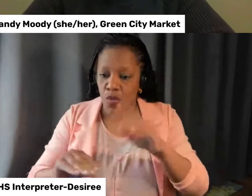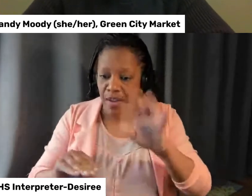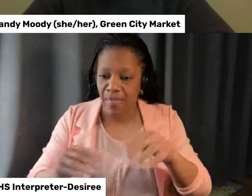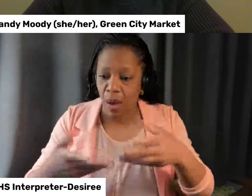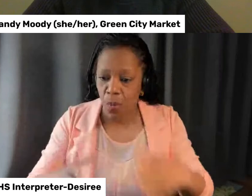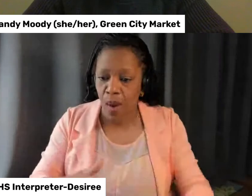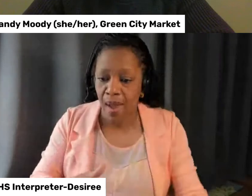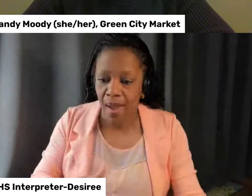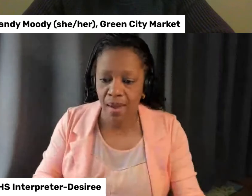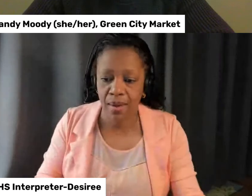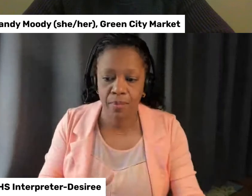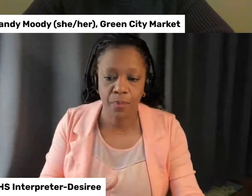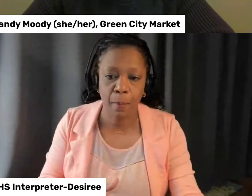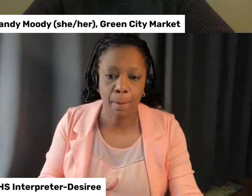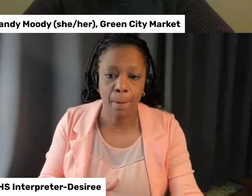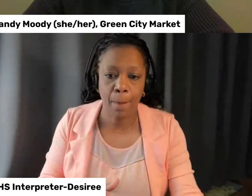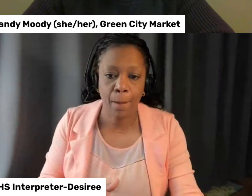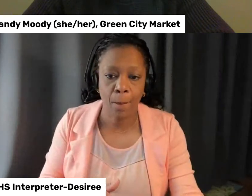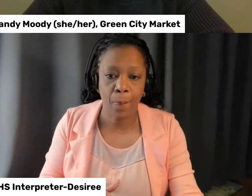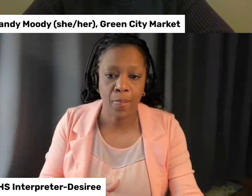developed